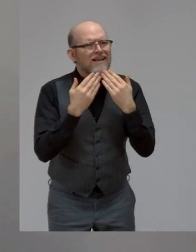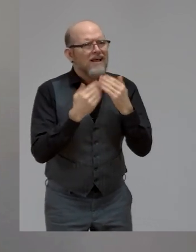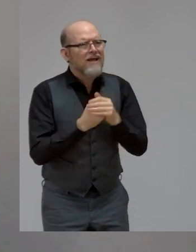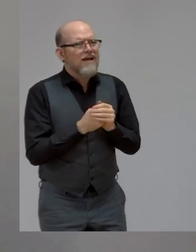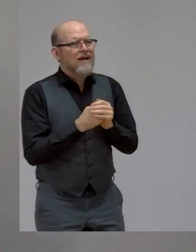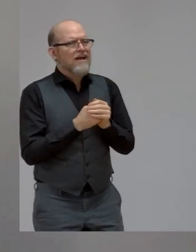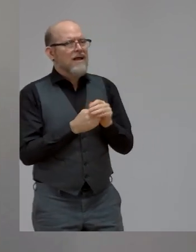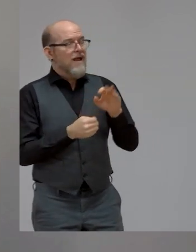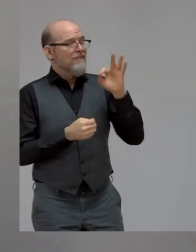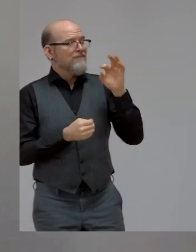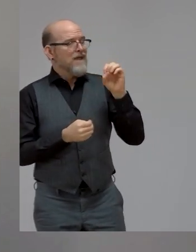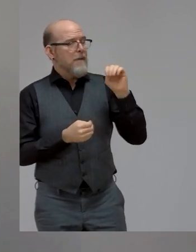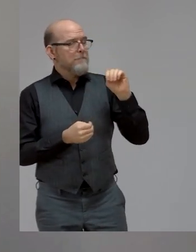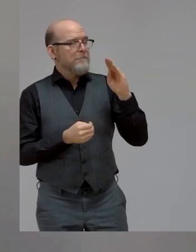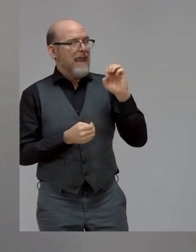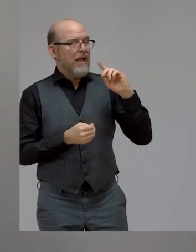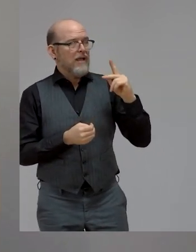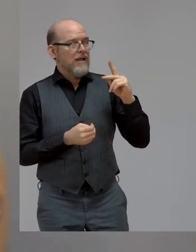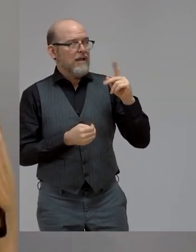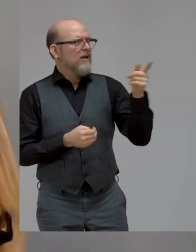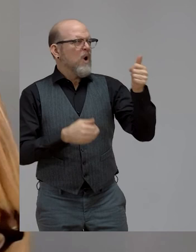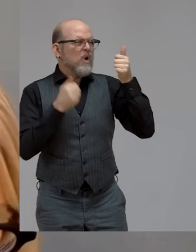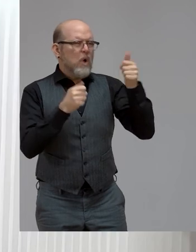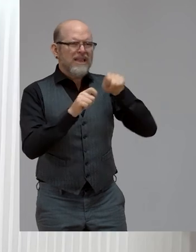team, and have a wonderful 3 days.